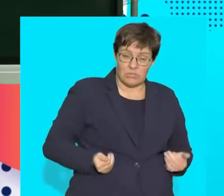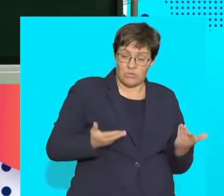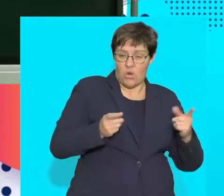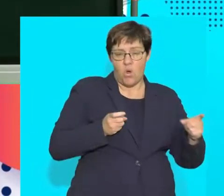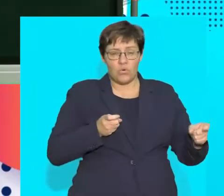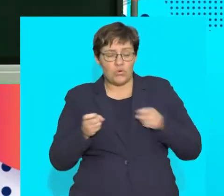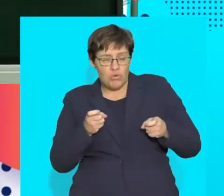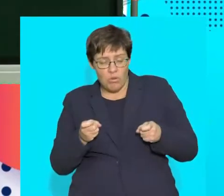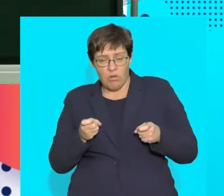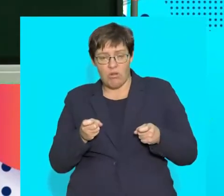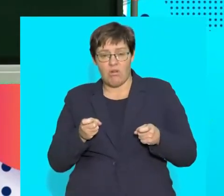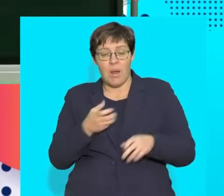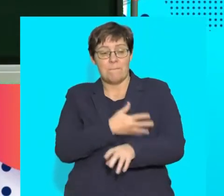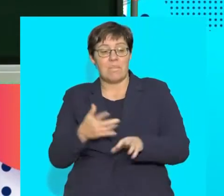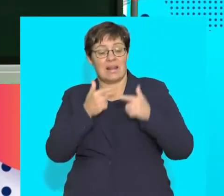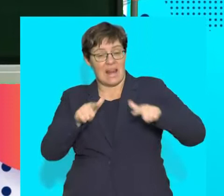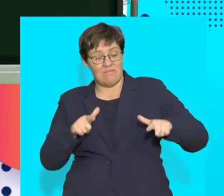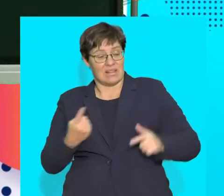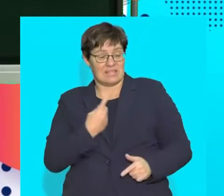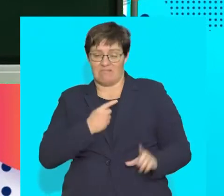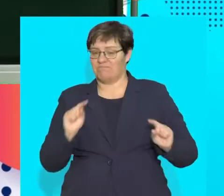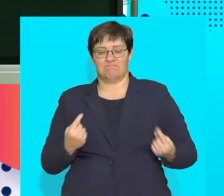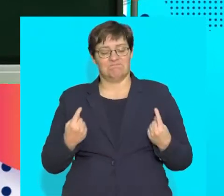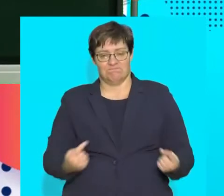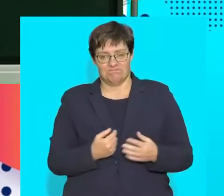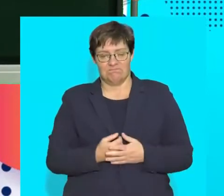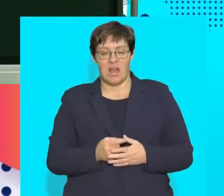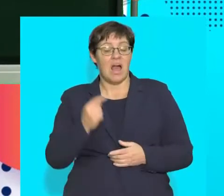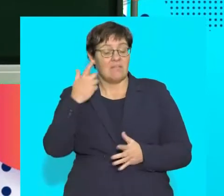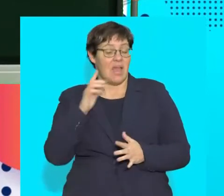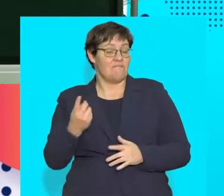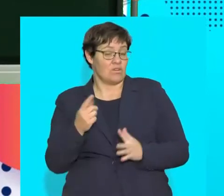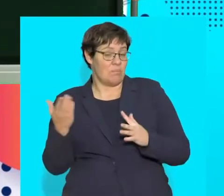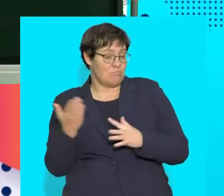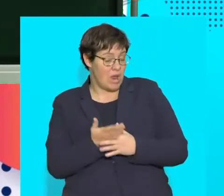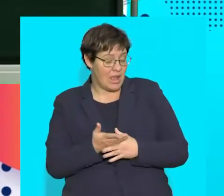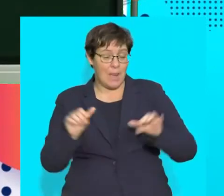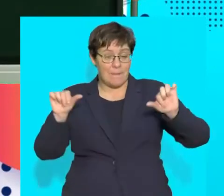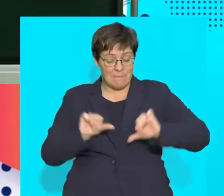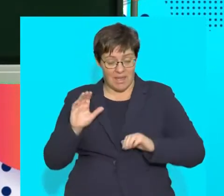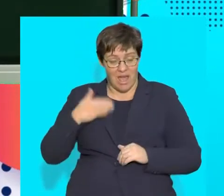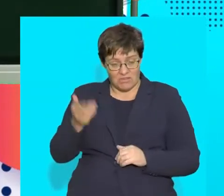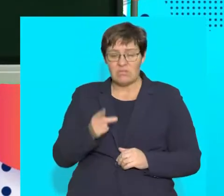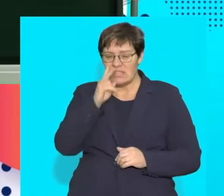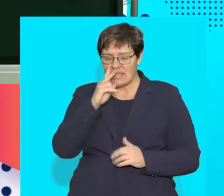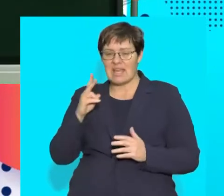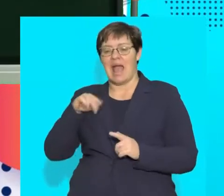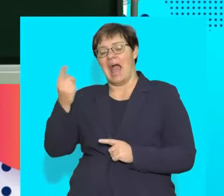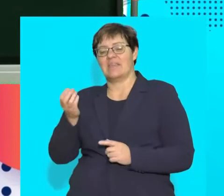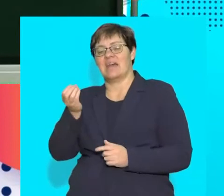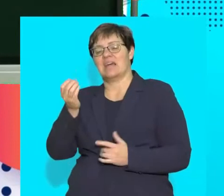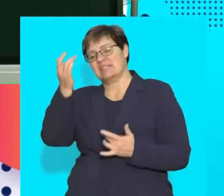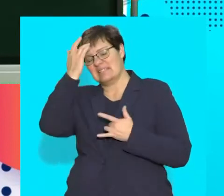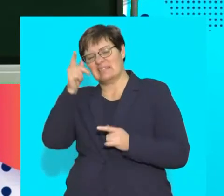or control the regulation of blood sugar levels. It's important that we now take a little break. When we get back, we will look at other nutritional